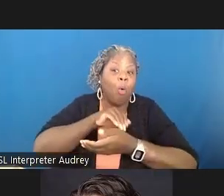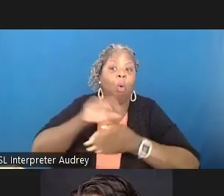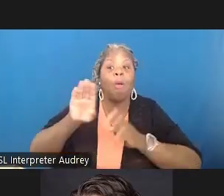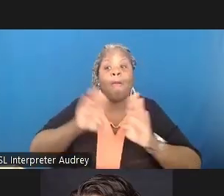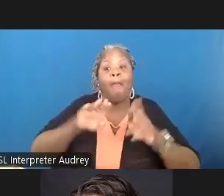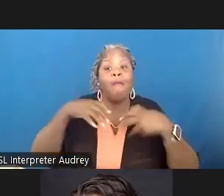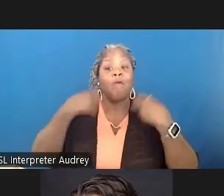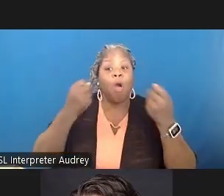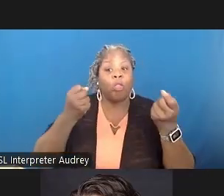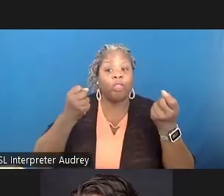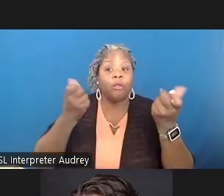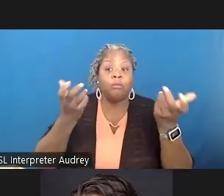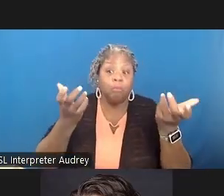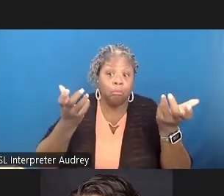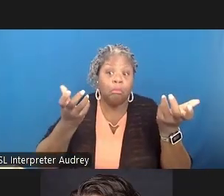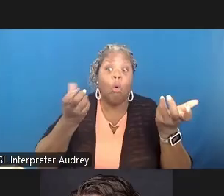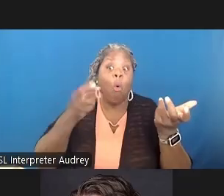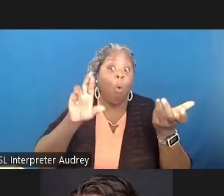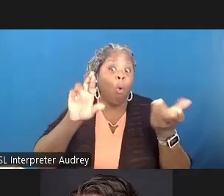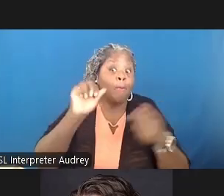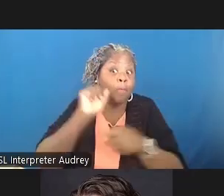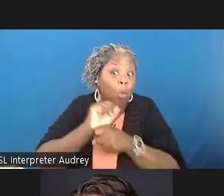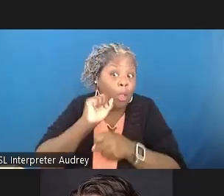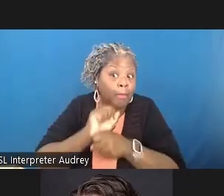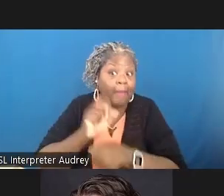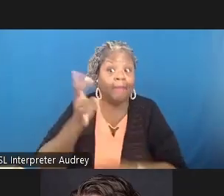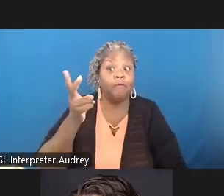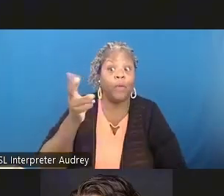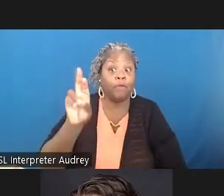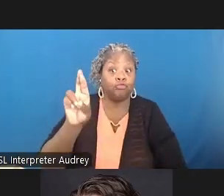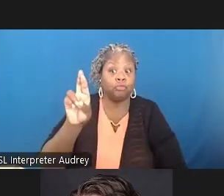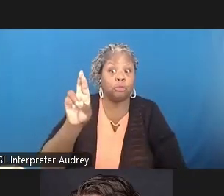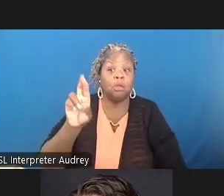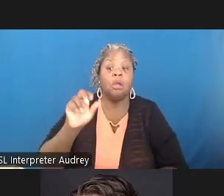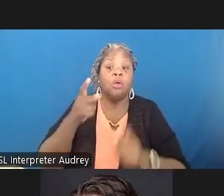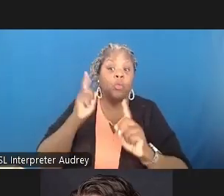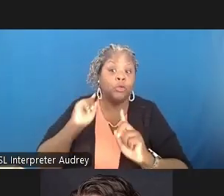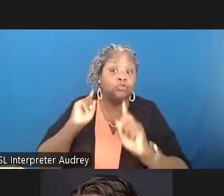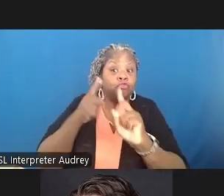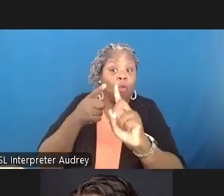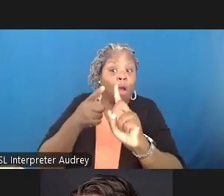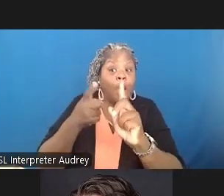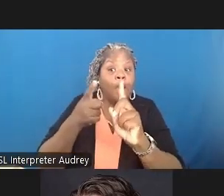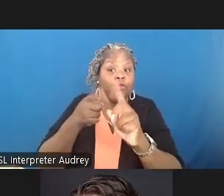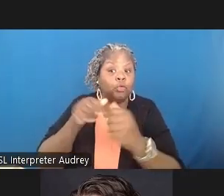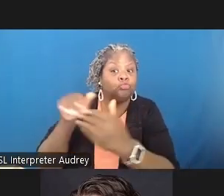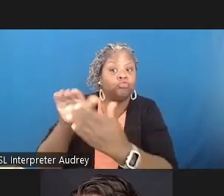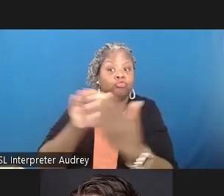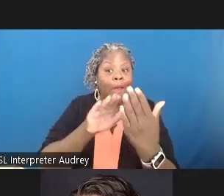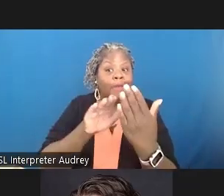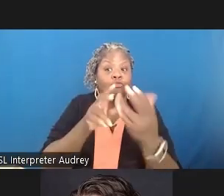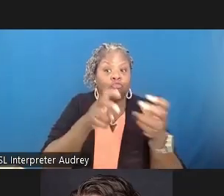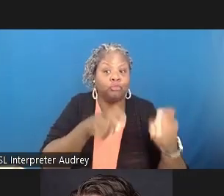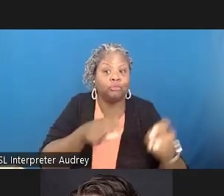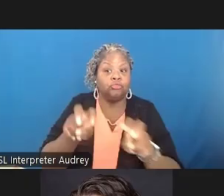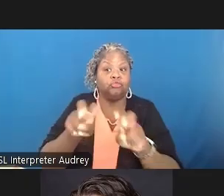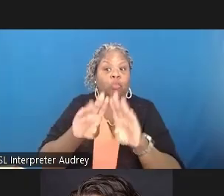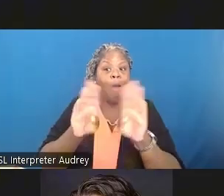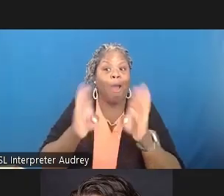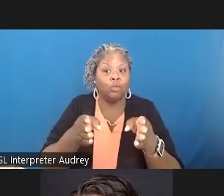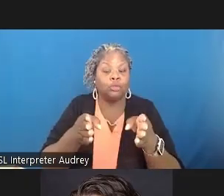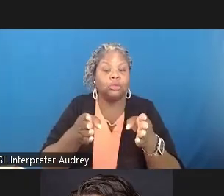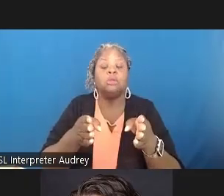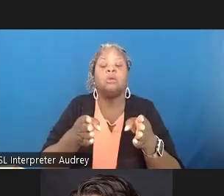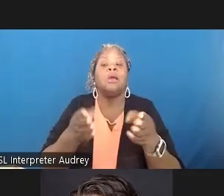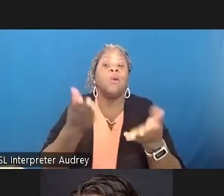care or employment, vocational. As we strive to address the needs of transitional housing participants, we